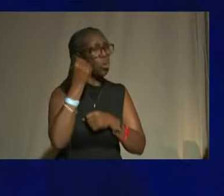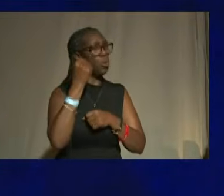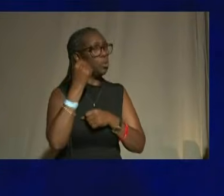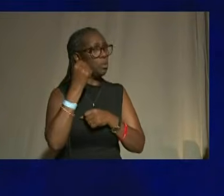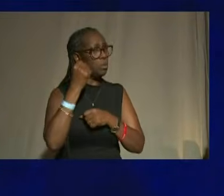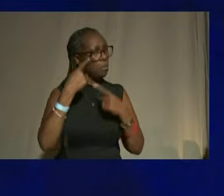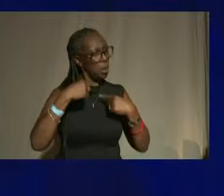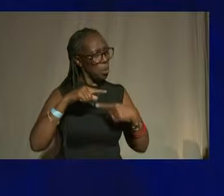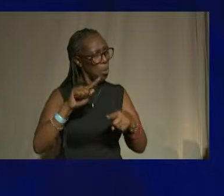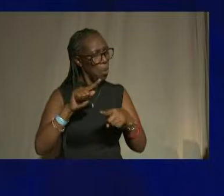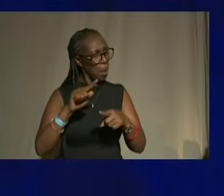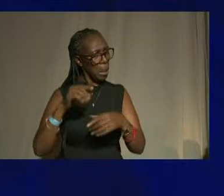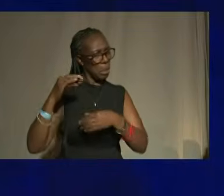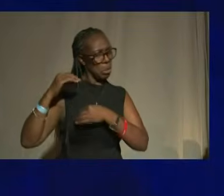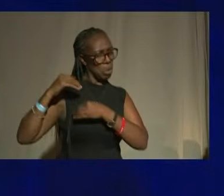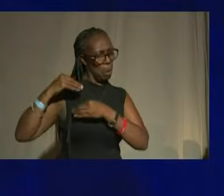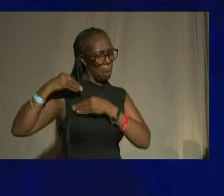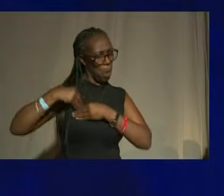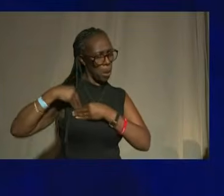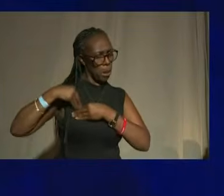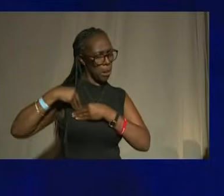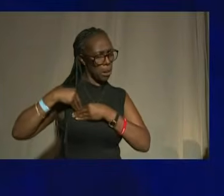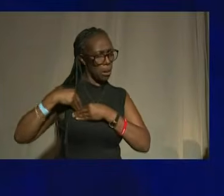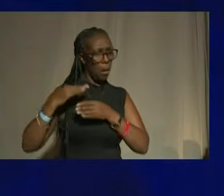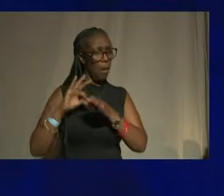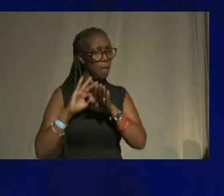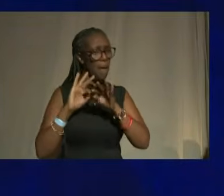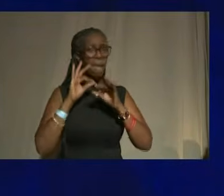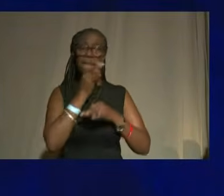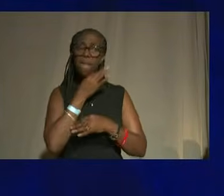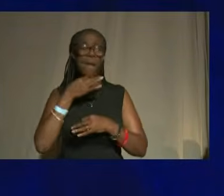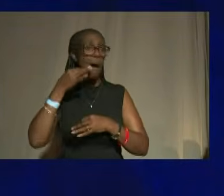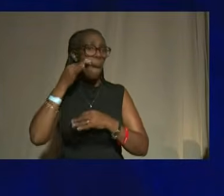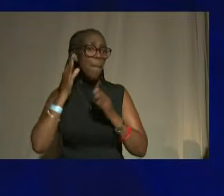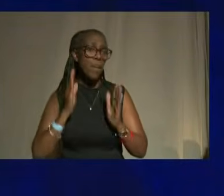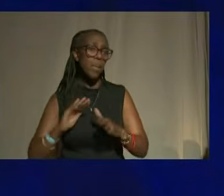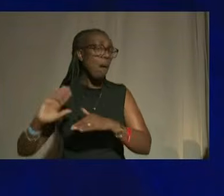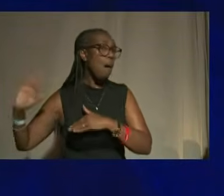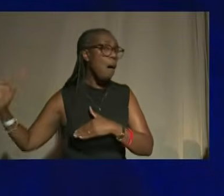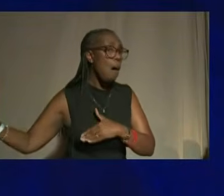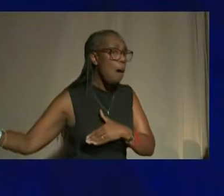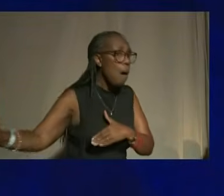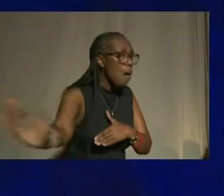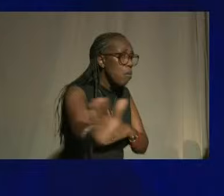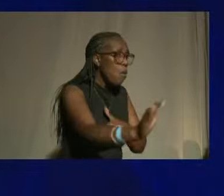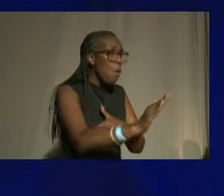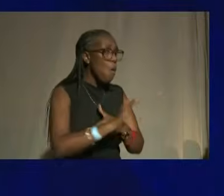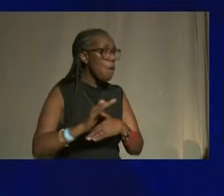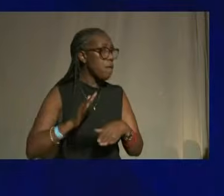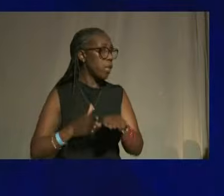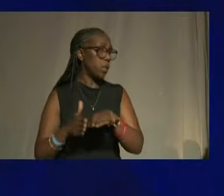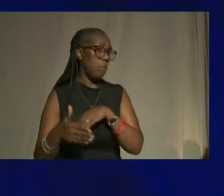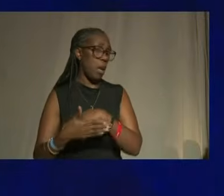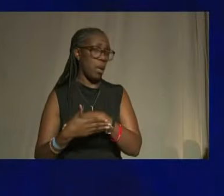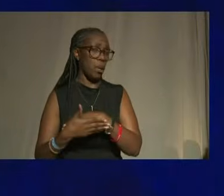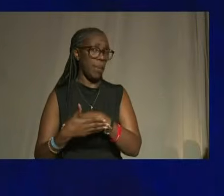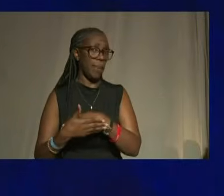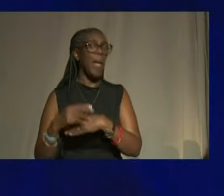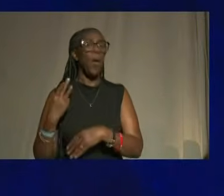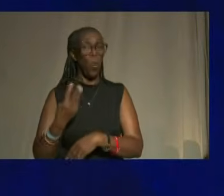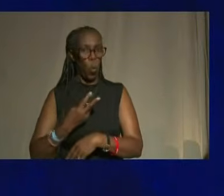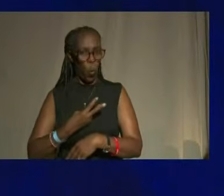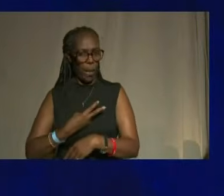South Manchester, South St. Elizabeth, and farmers all over Jamaica. We have committed